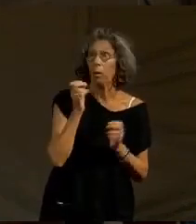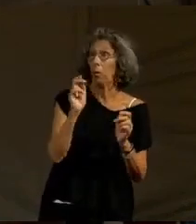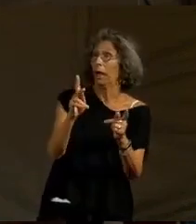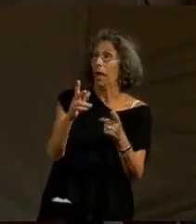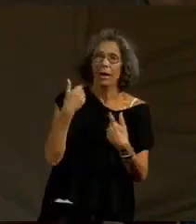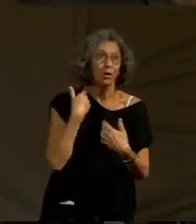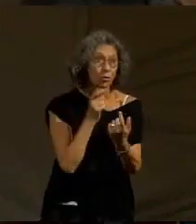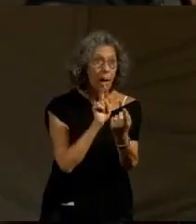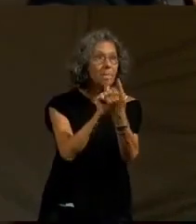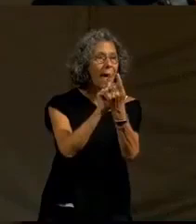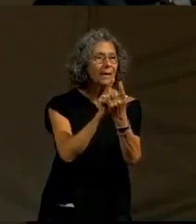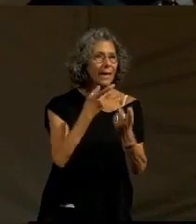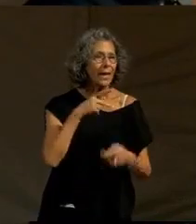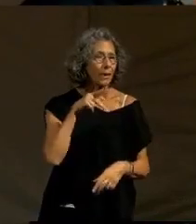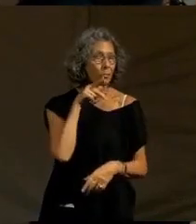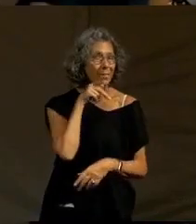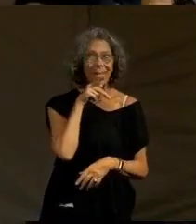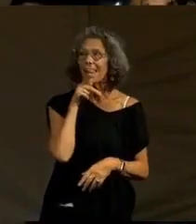like,